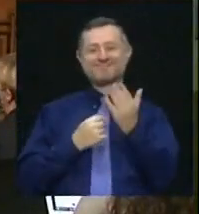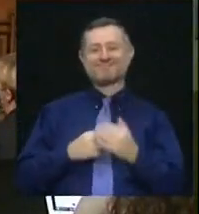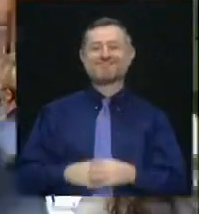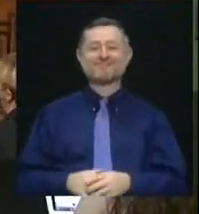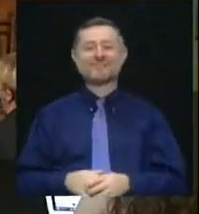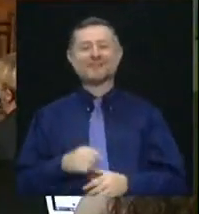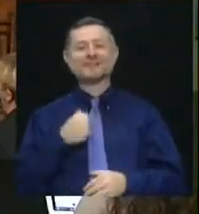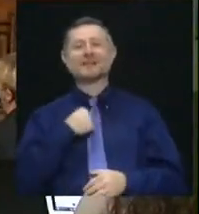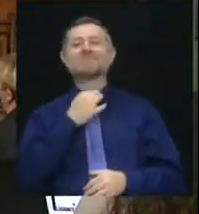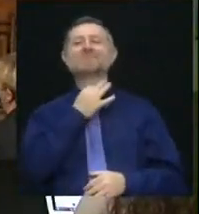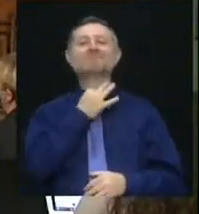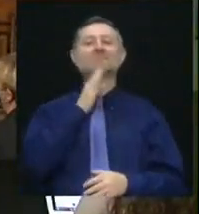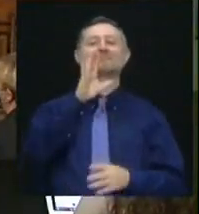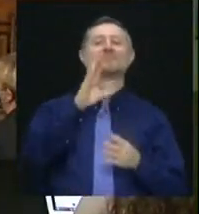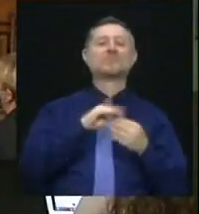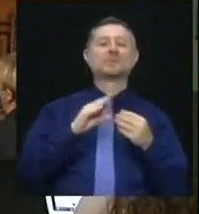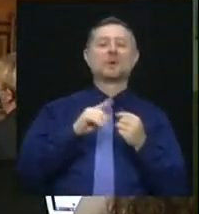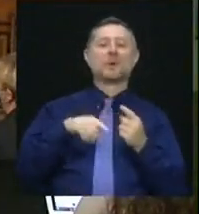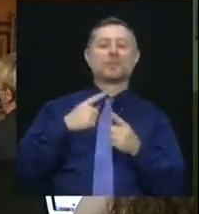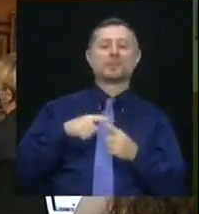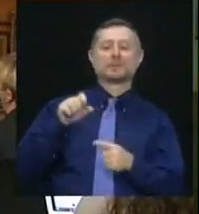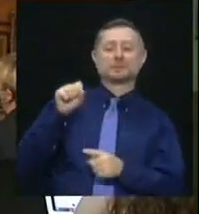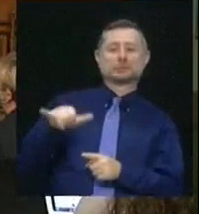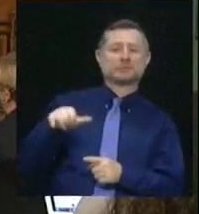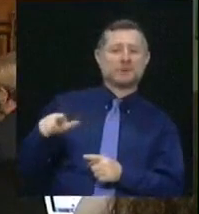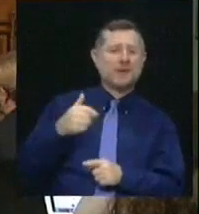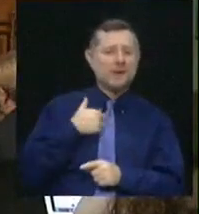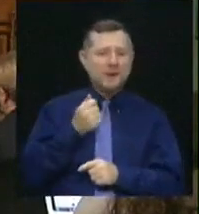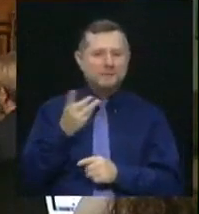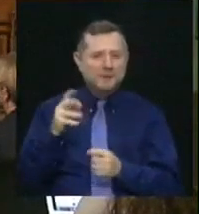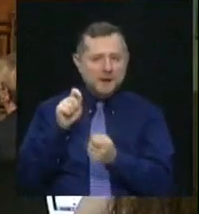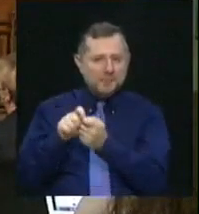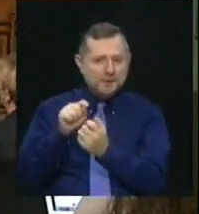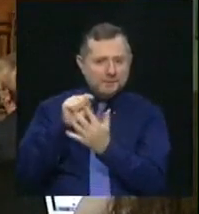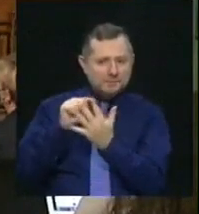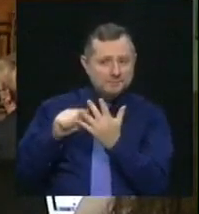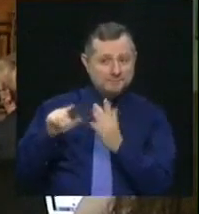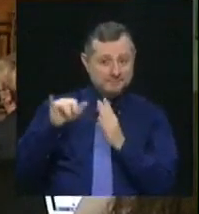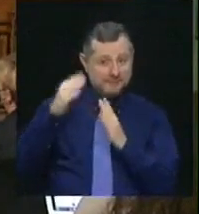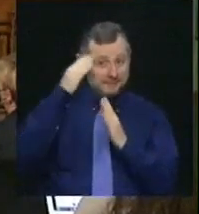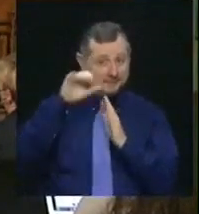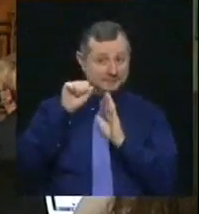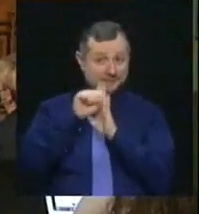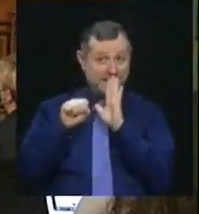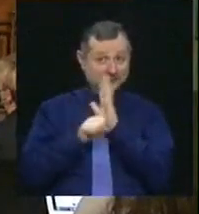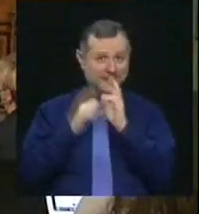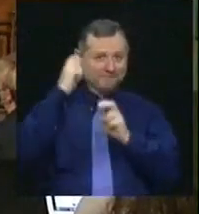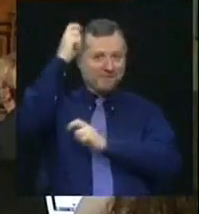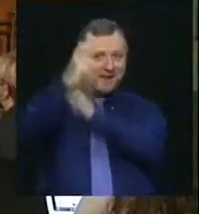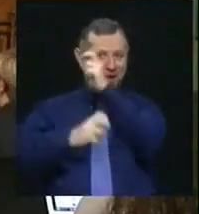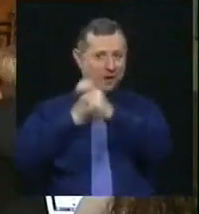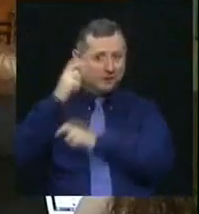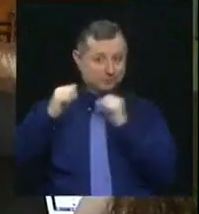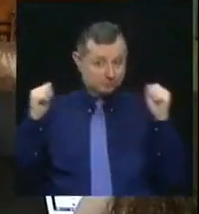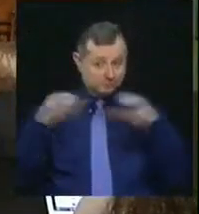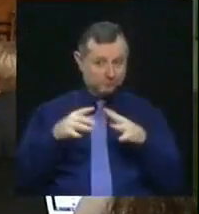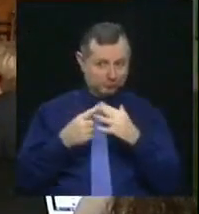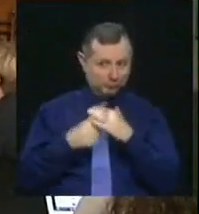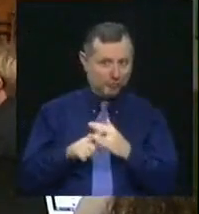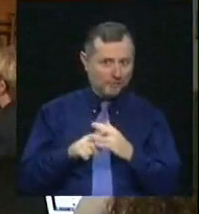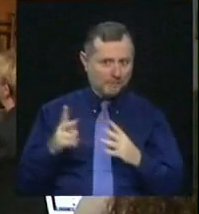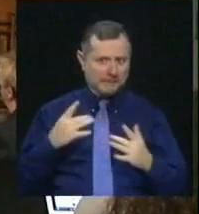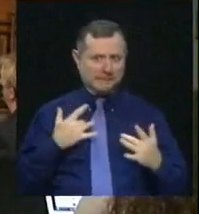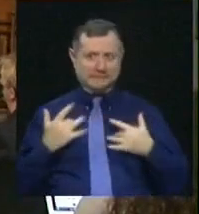A couple of specific things. The state fair starts in a matter of days, and I think people are worried about its capacity